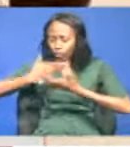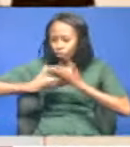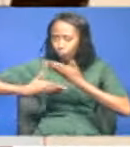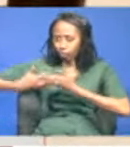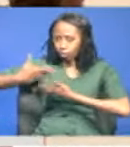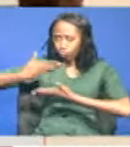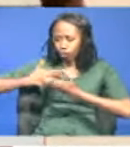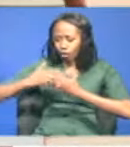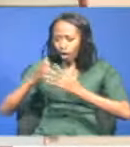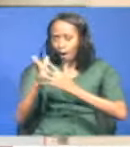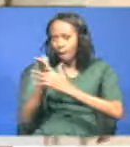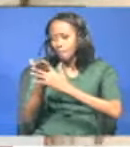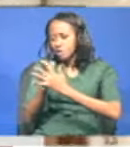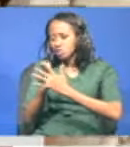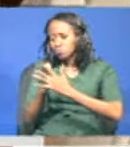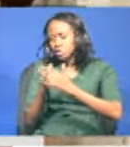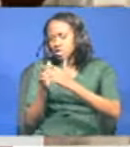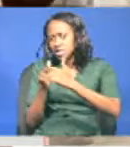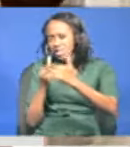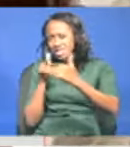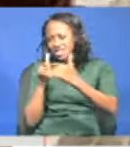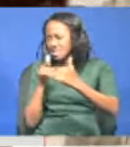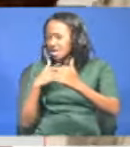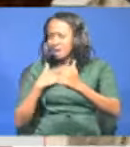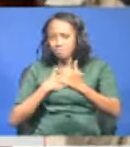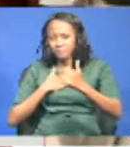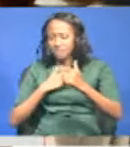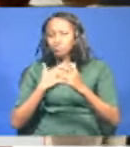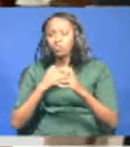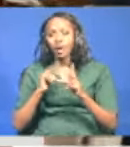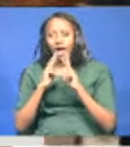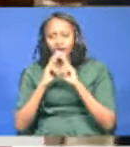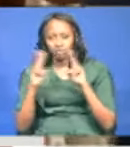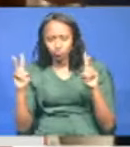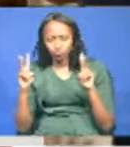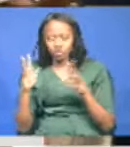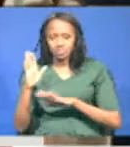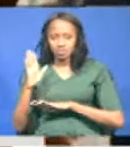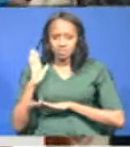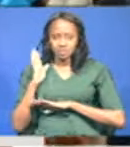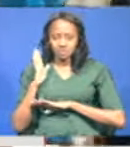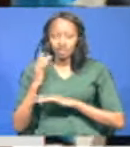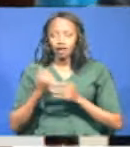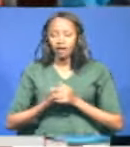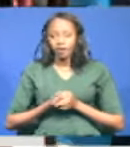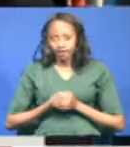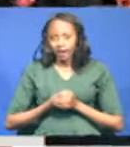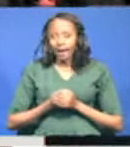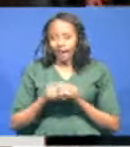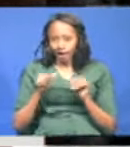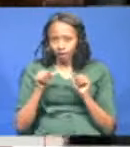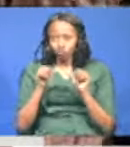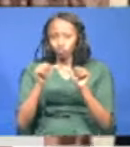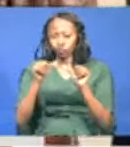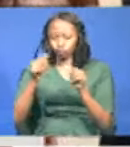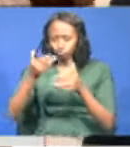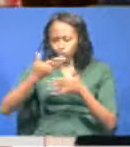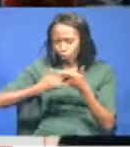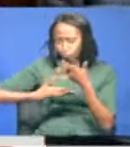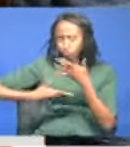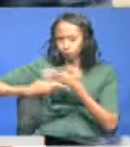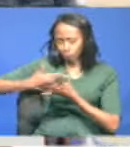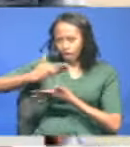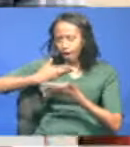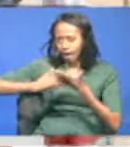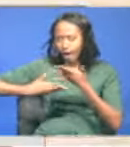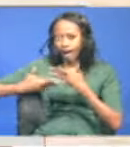mbili, tuchunge usalama yote pamoja na tuwasiliane kwa mawasiliano usalama